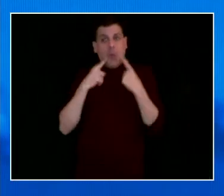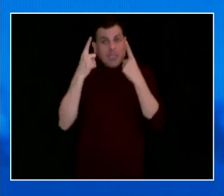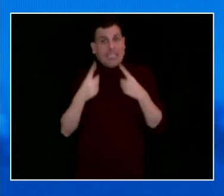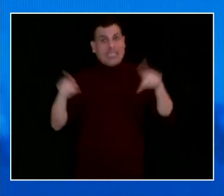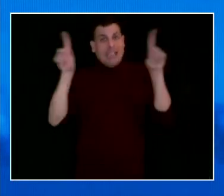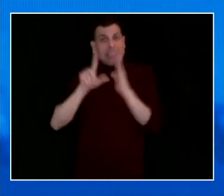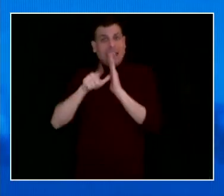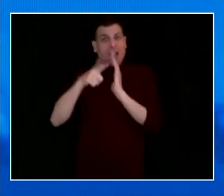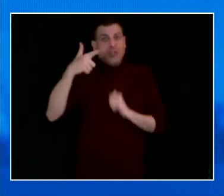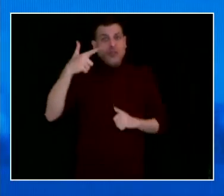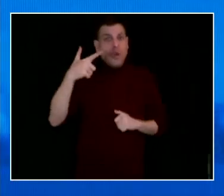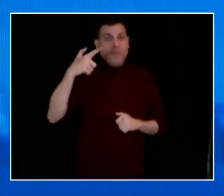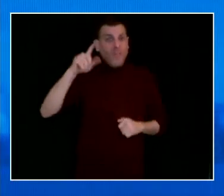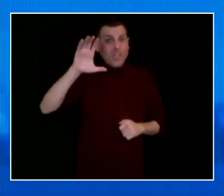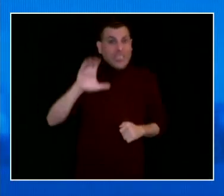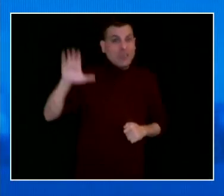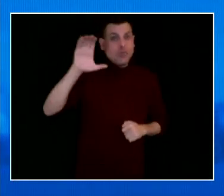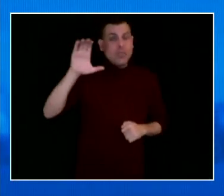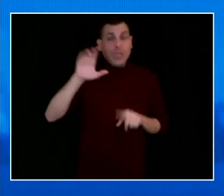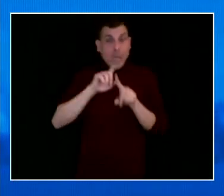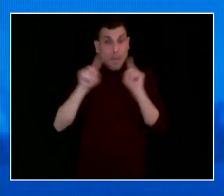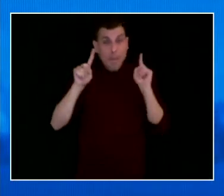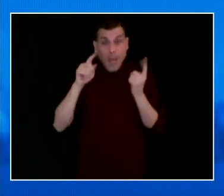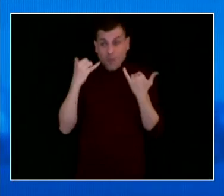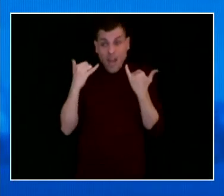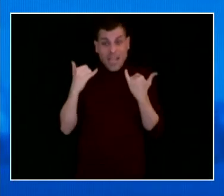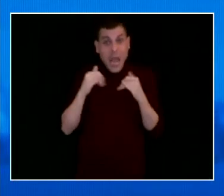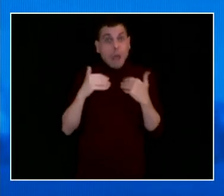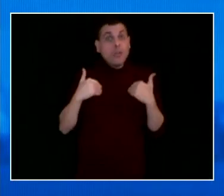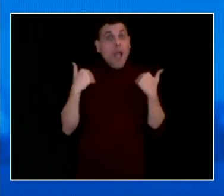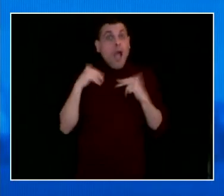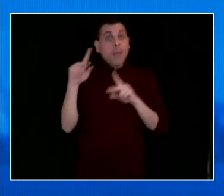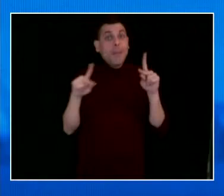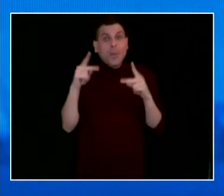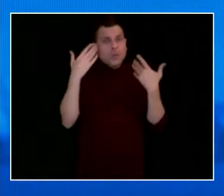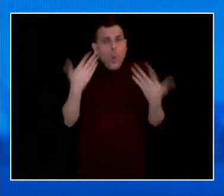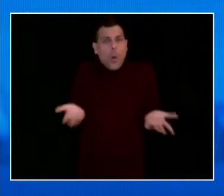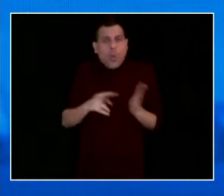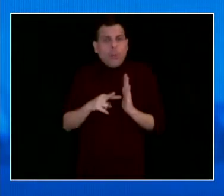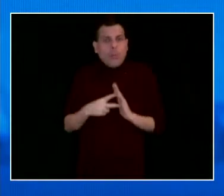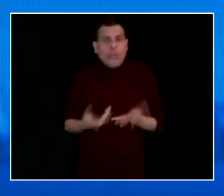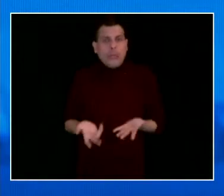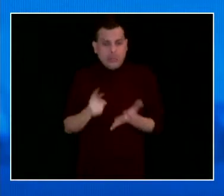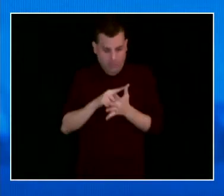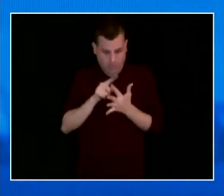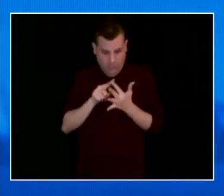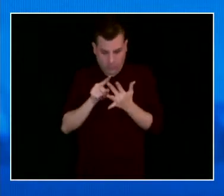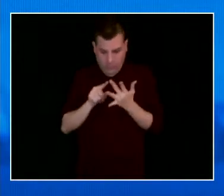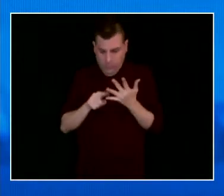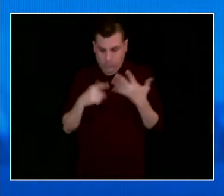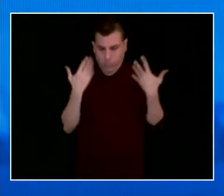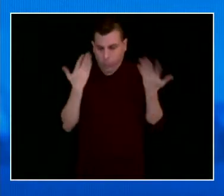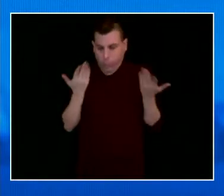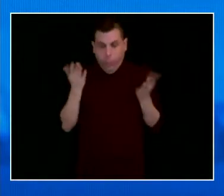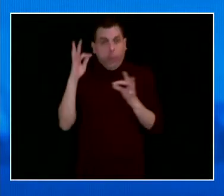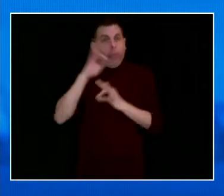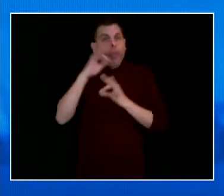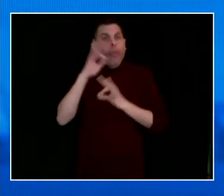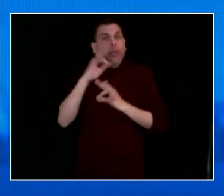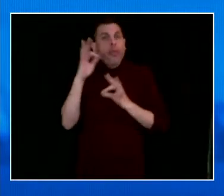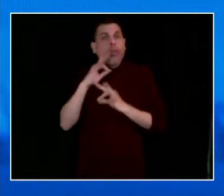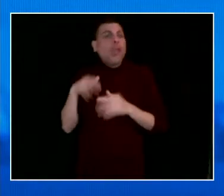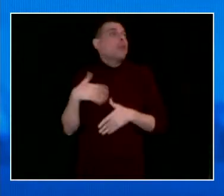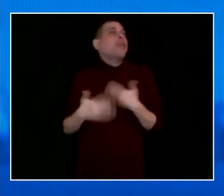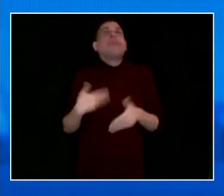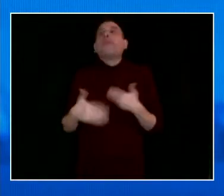young people still don't know what they mean. They are wearing their success in their